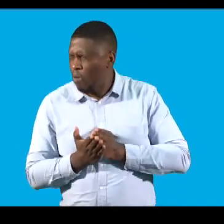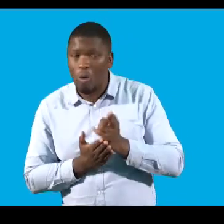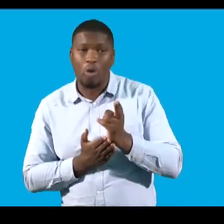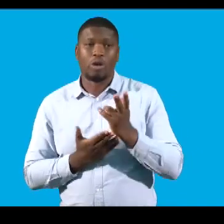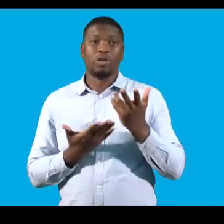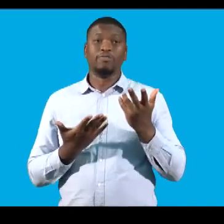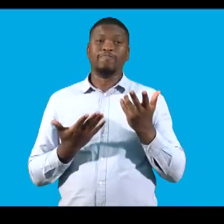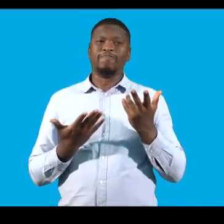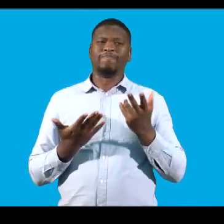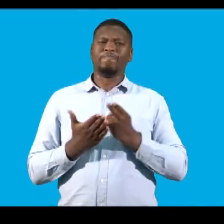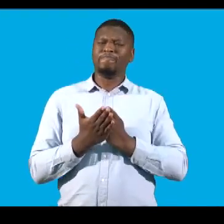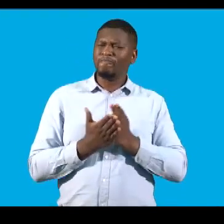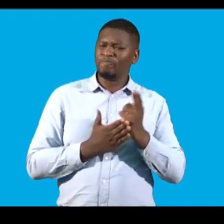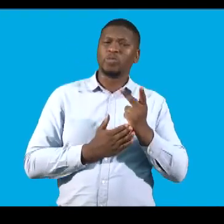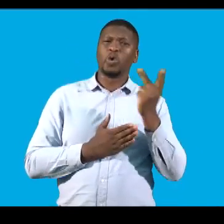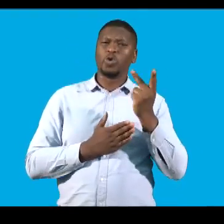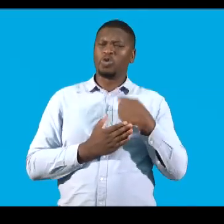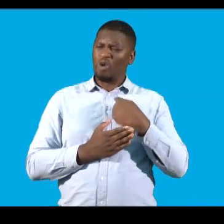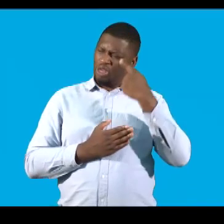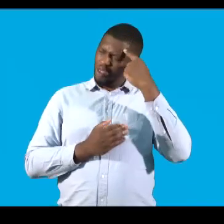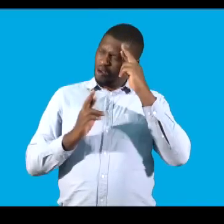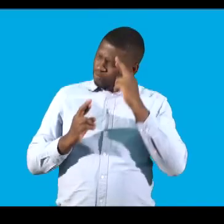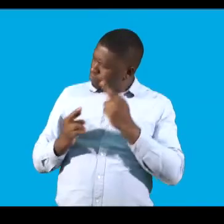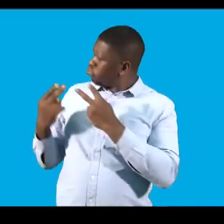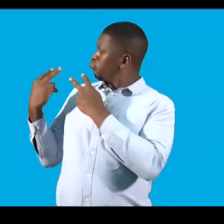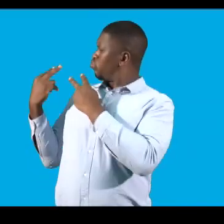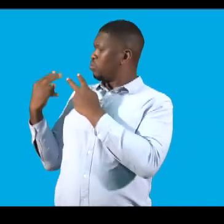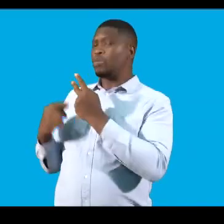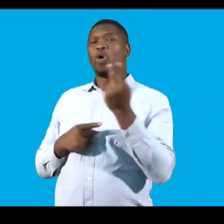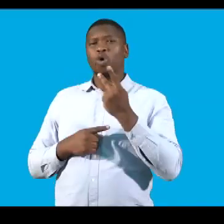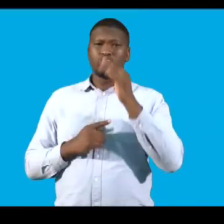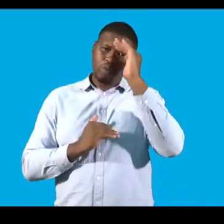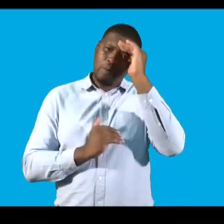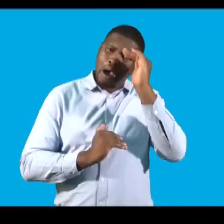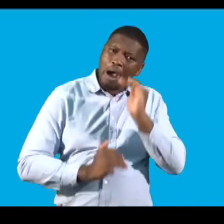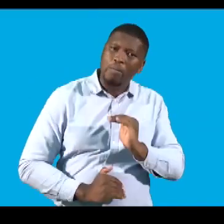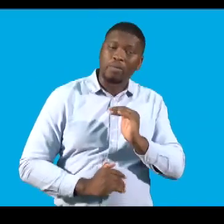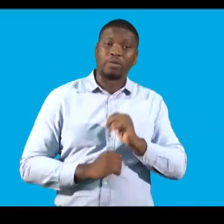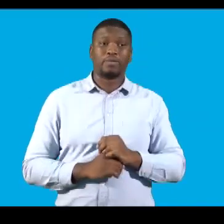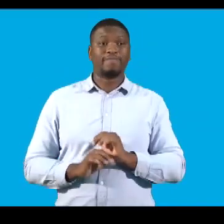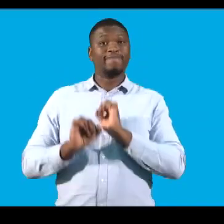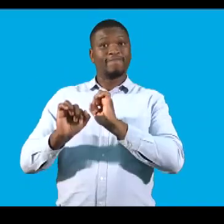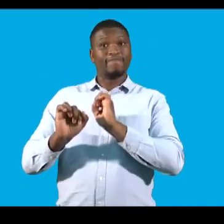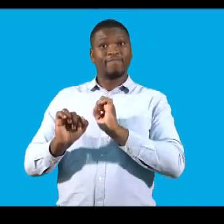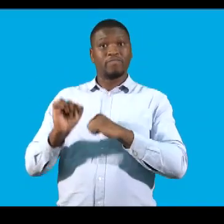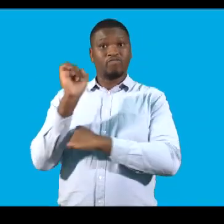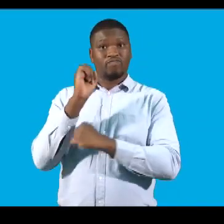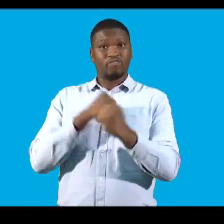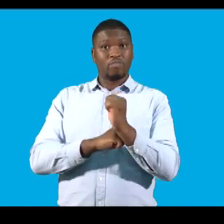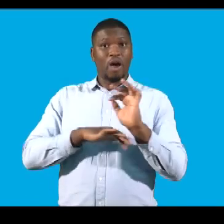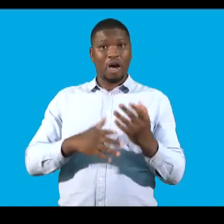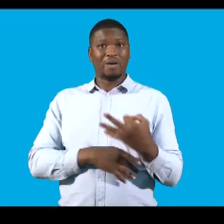earnest, honest, nostalgic, which means to think back, and humble. The form has